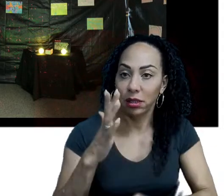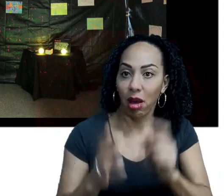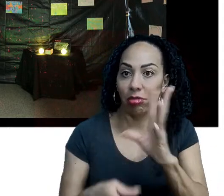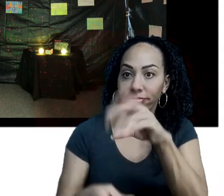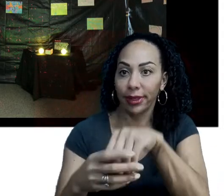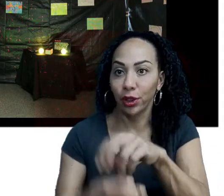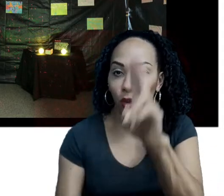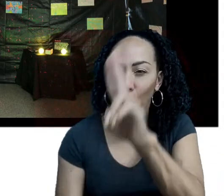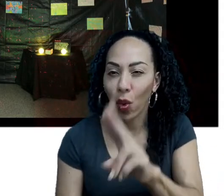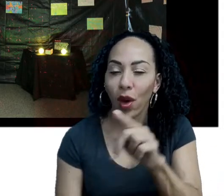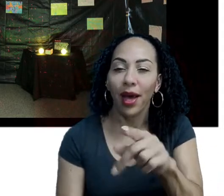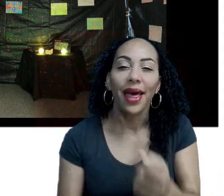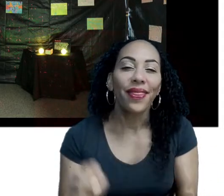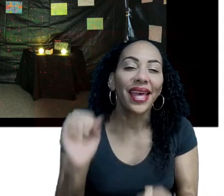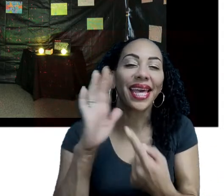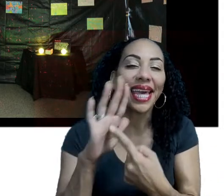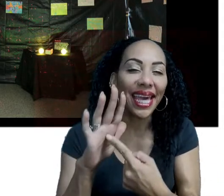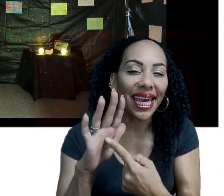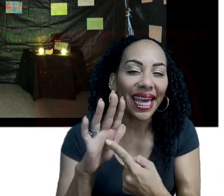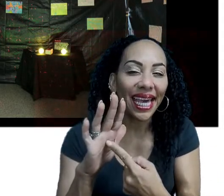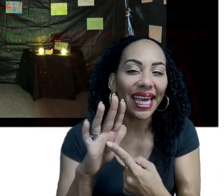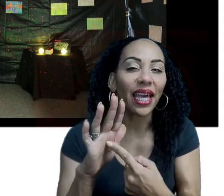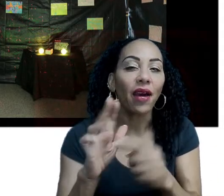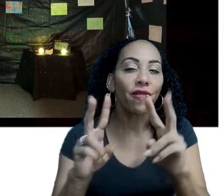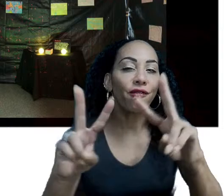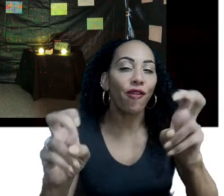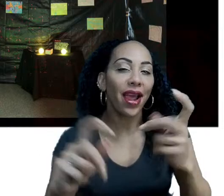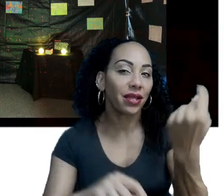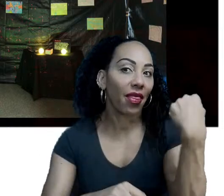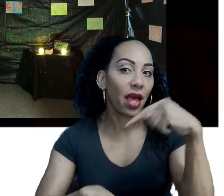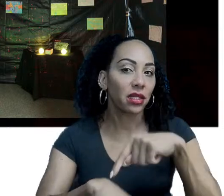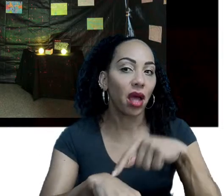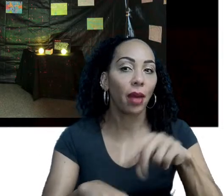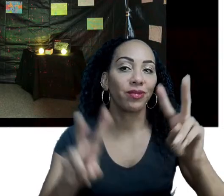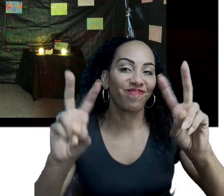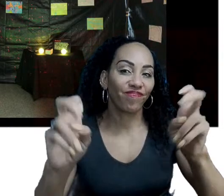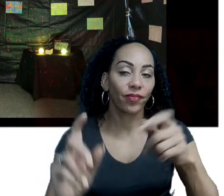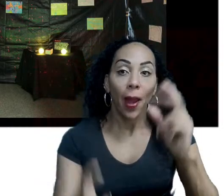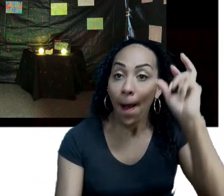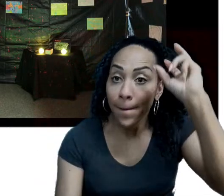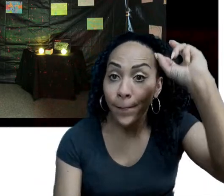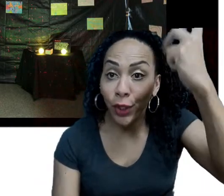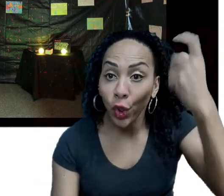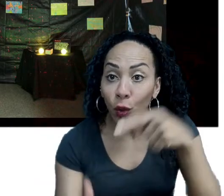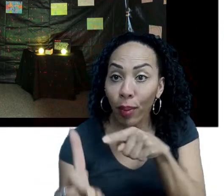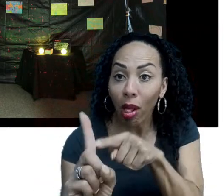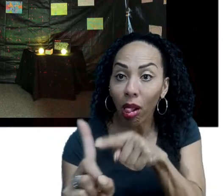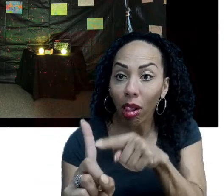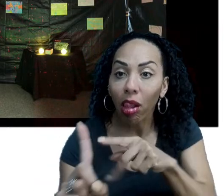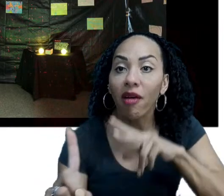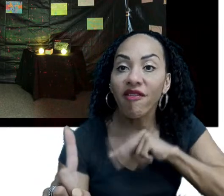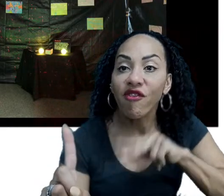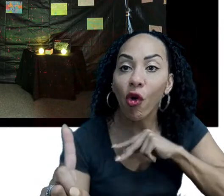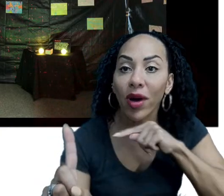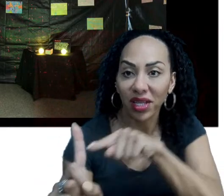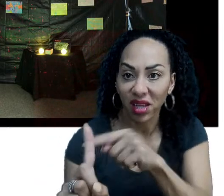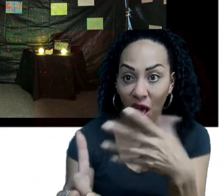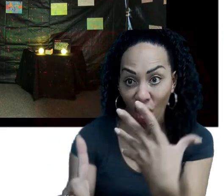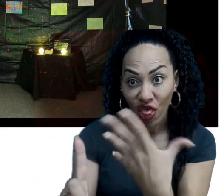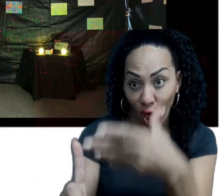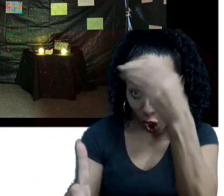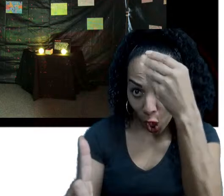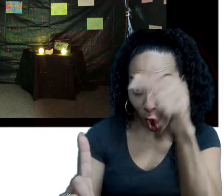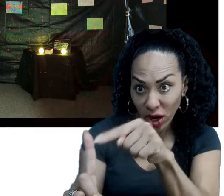time was the concept of pupil voice. The idea that the voice of the learner in the classroom, of the people in the classroom, was a